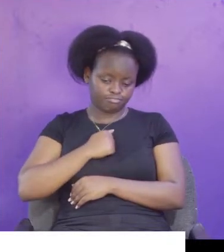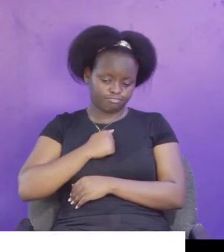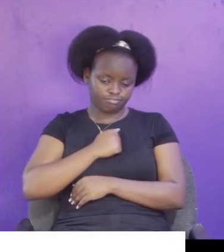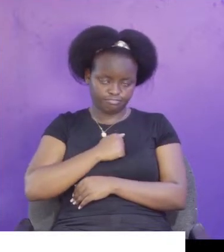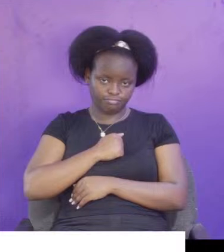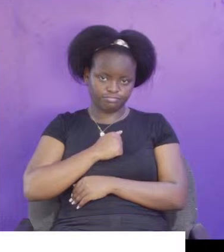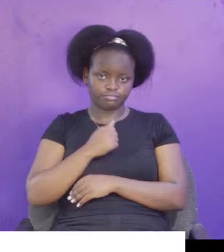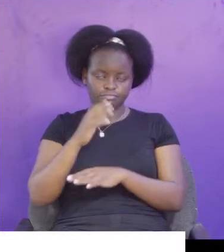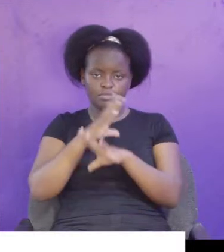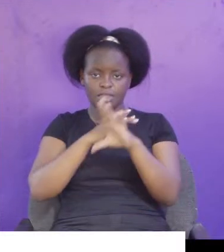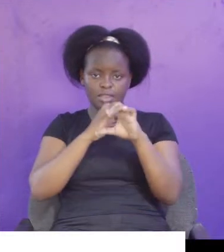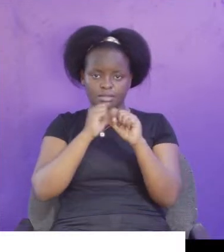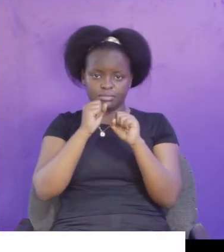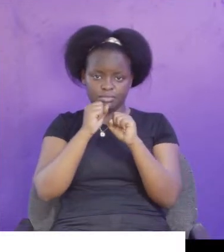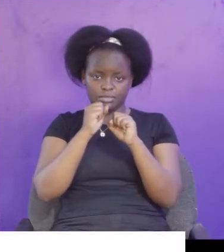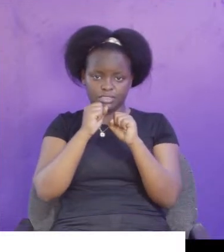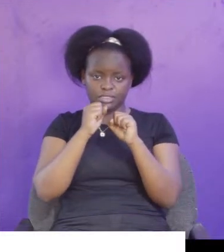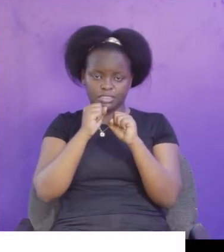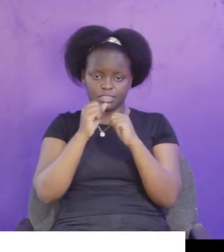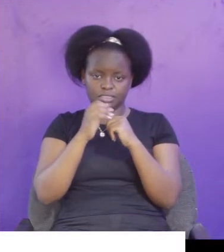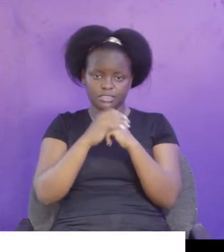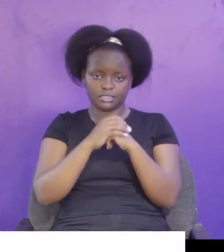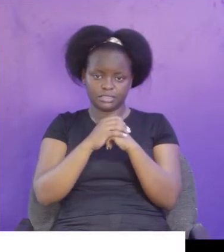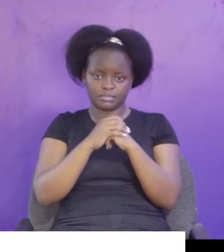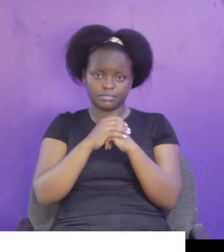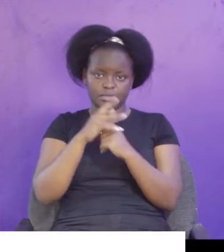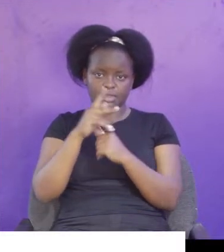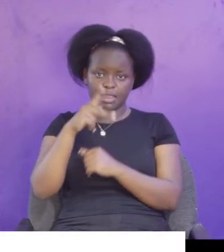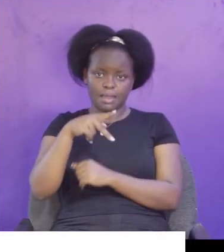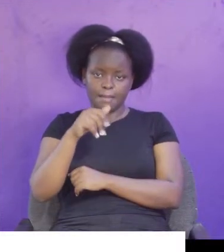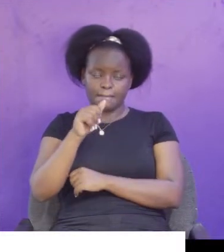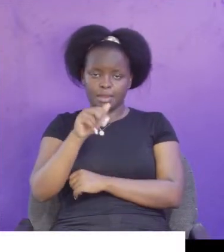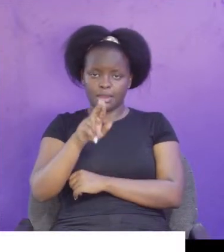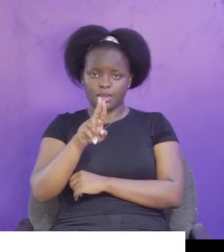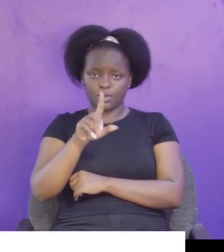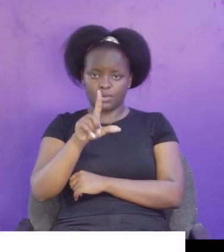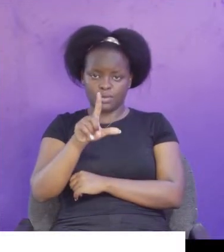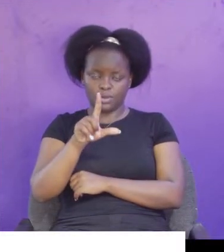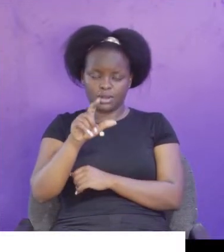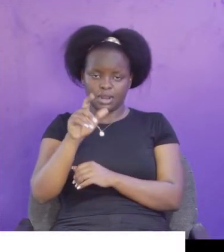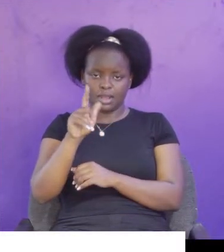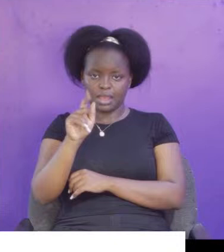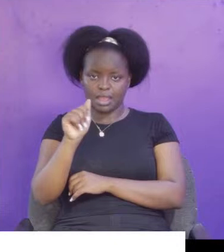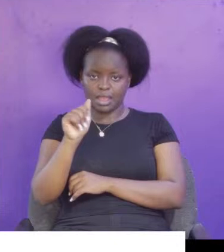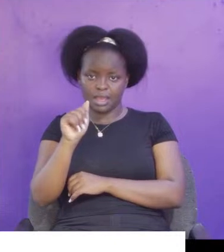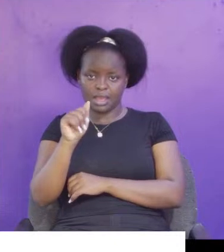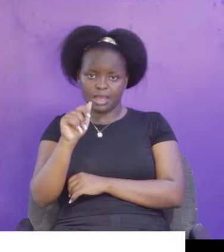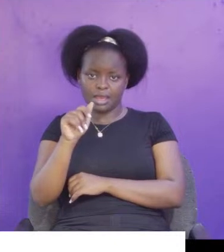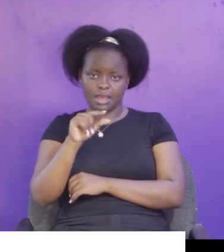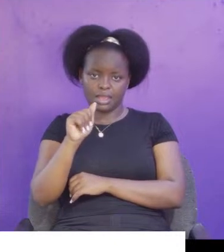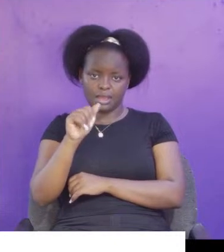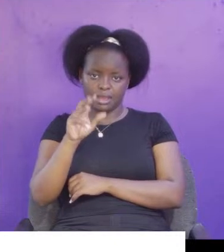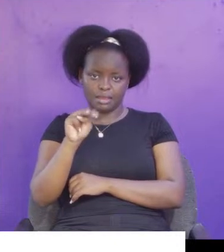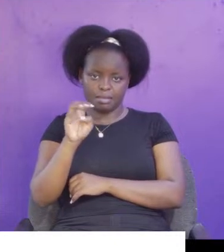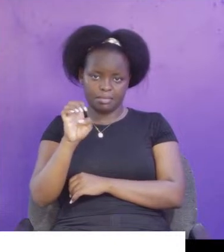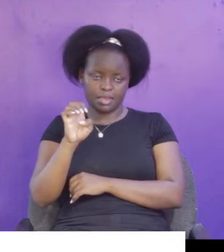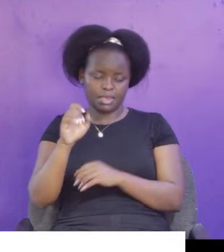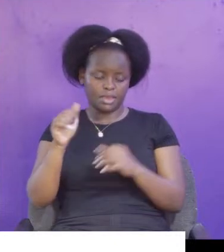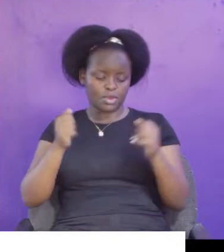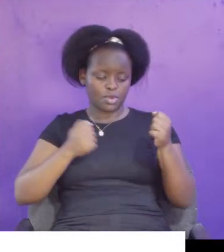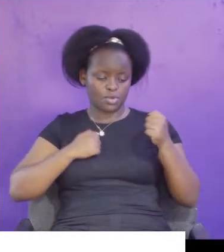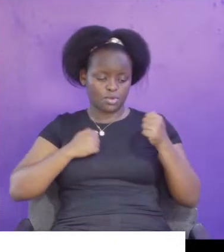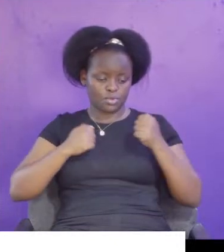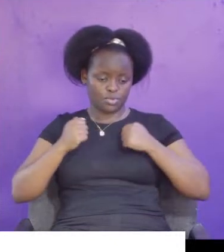President Paul Kagame of Rwanda, and President Kagame,